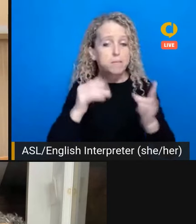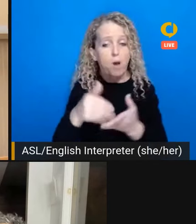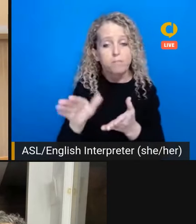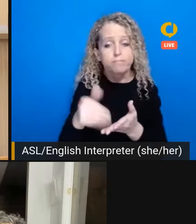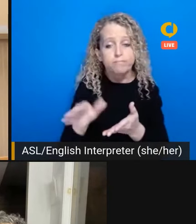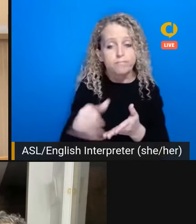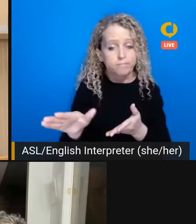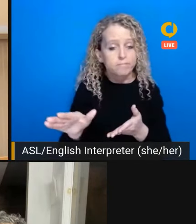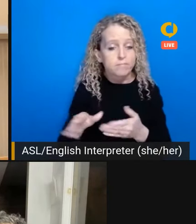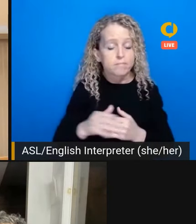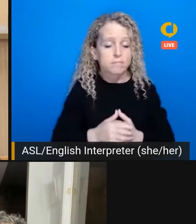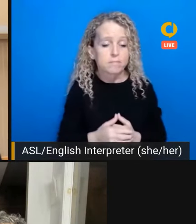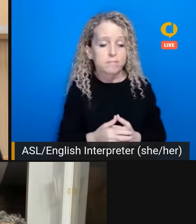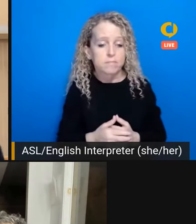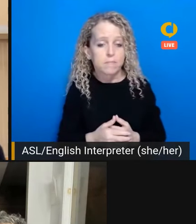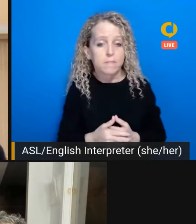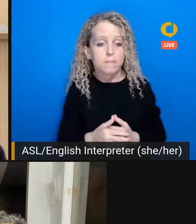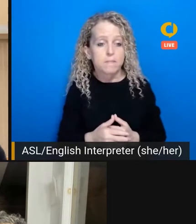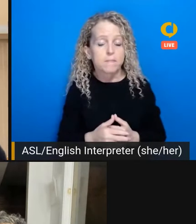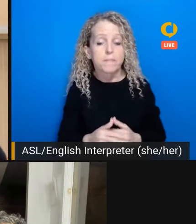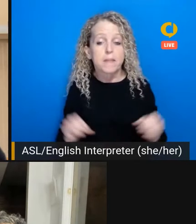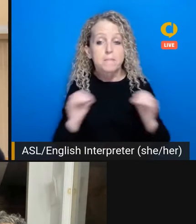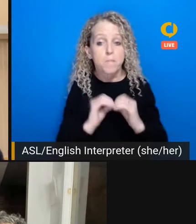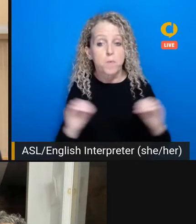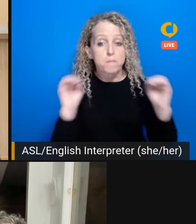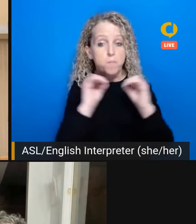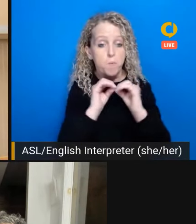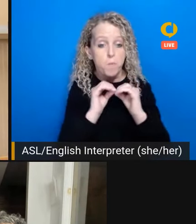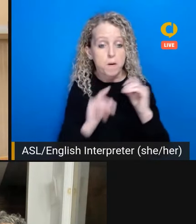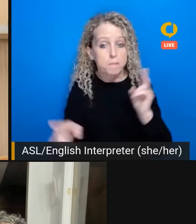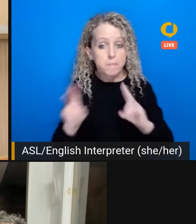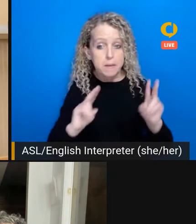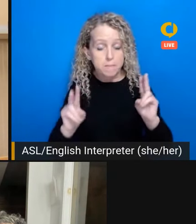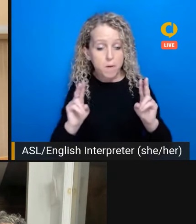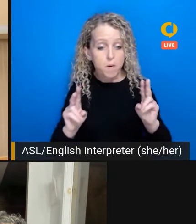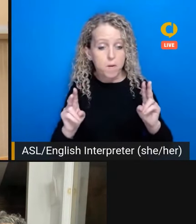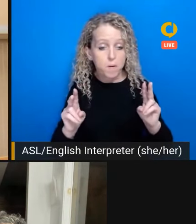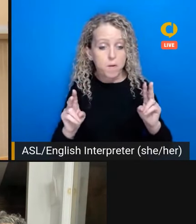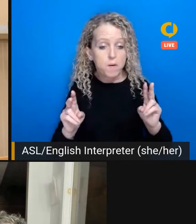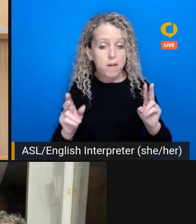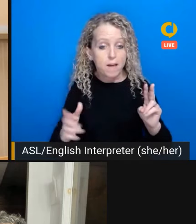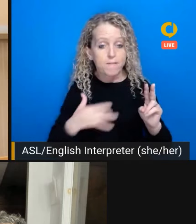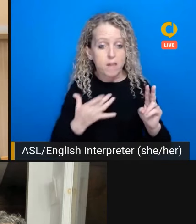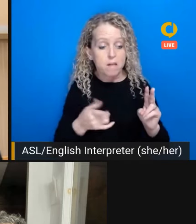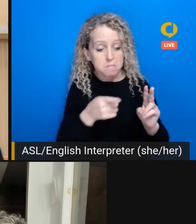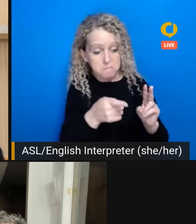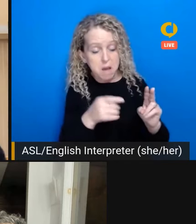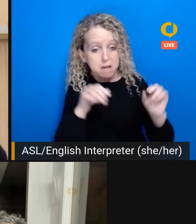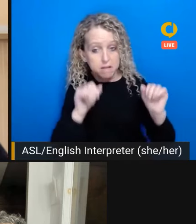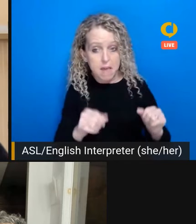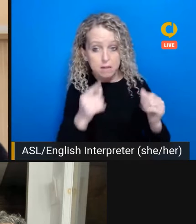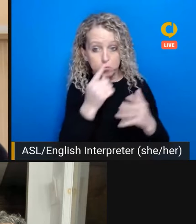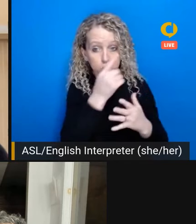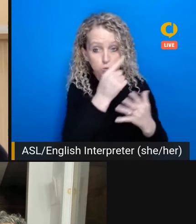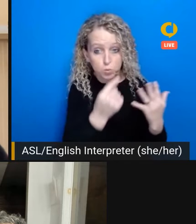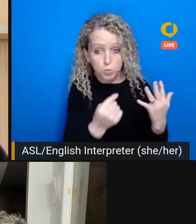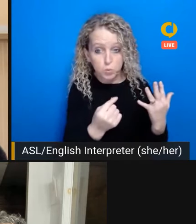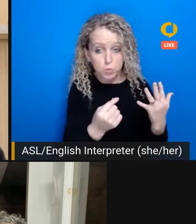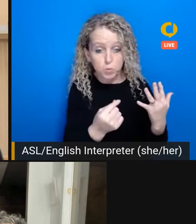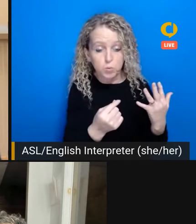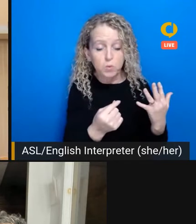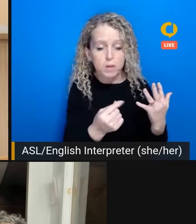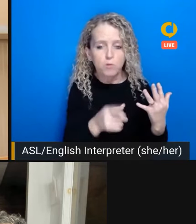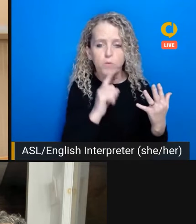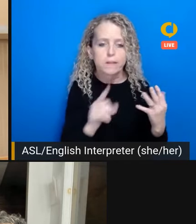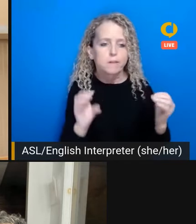where most of the things that they can reasonably do, most of the things we could reasonably expect them to do for work, are cheaper for businesses